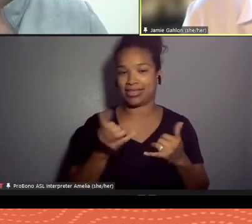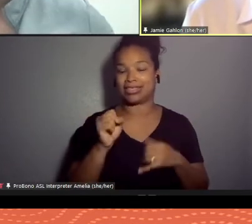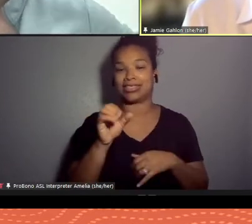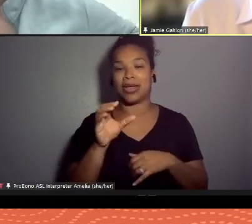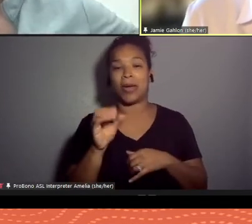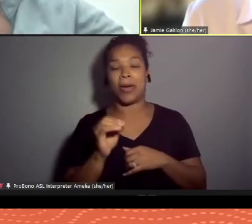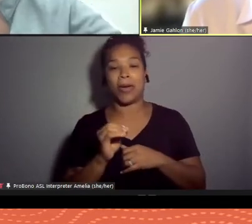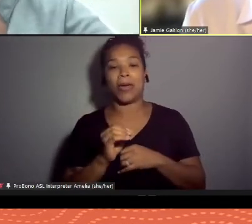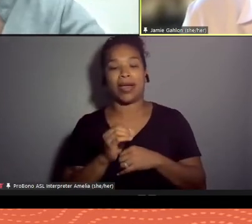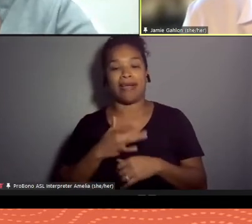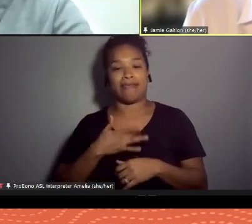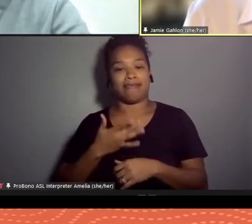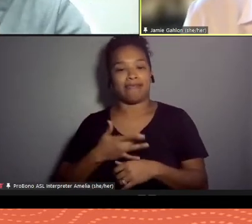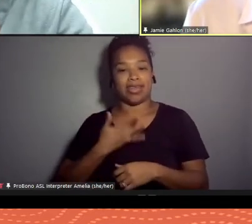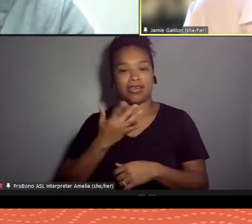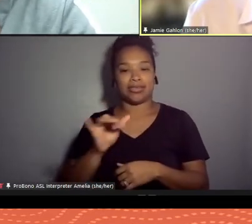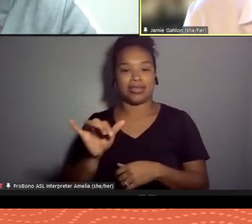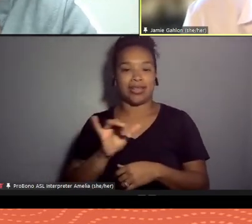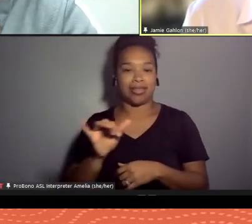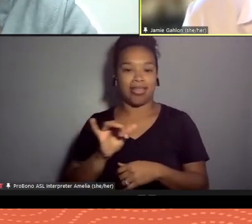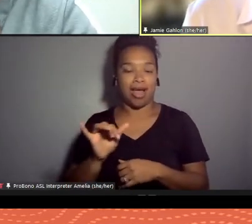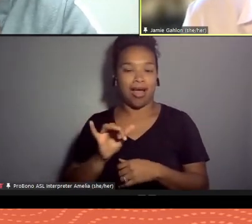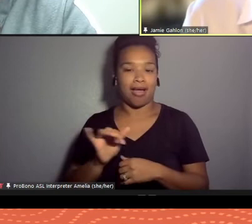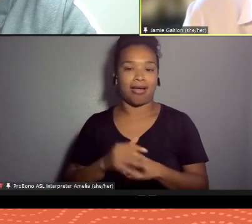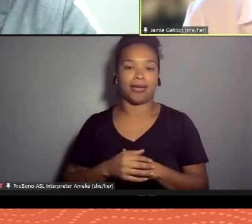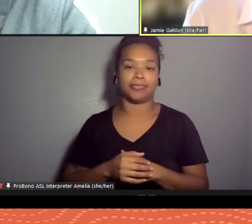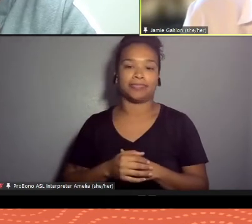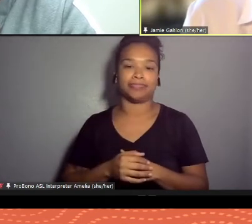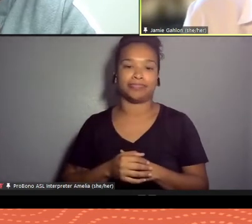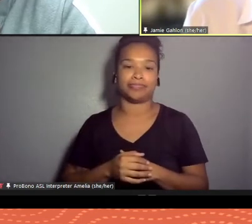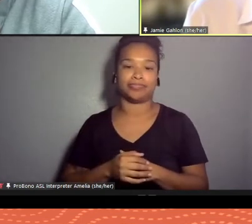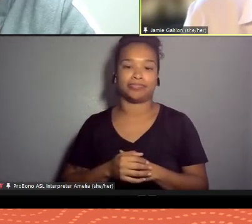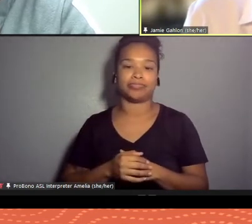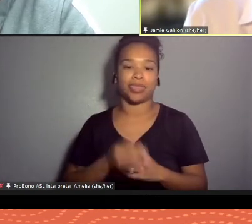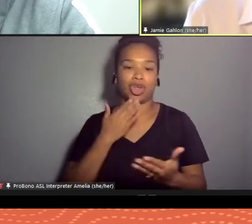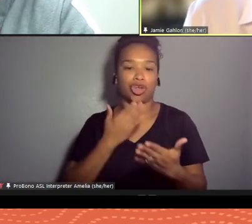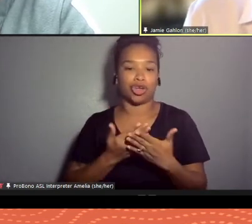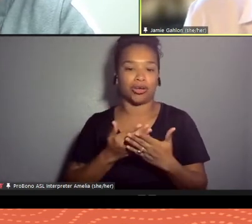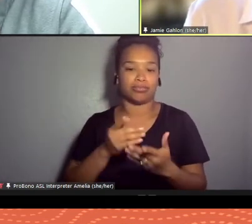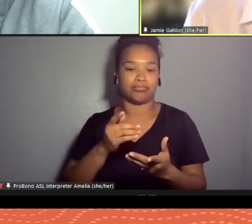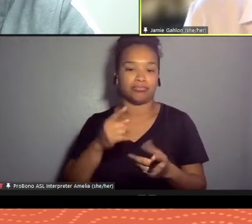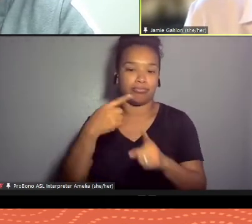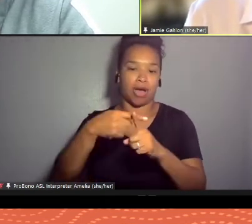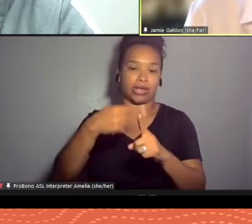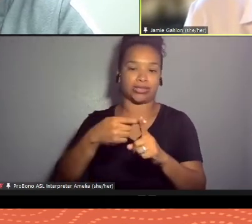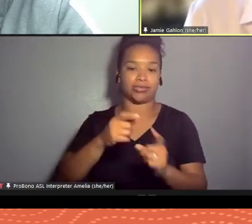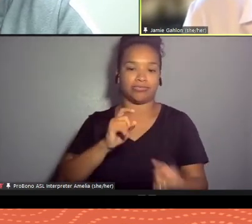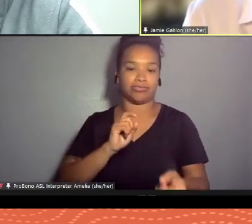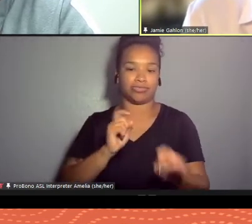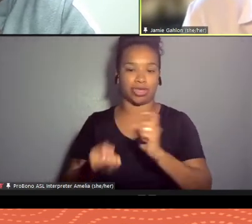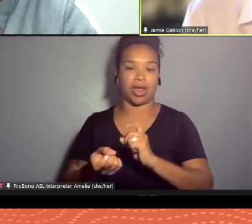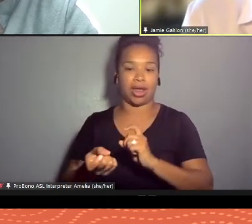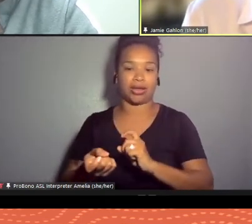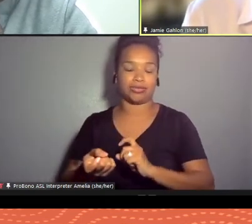it feels like a palpable kind of change in my very limited experience, which is